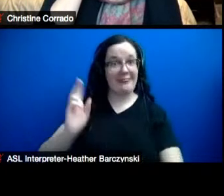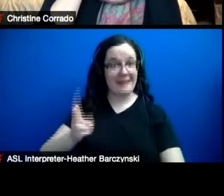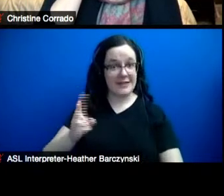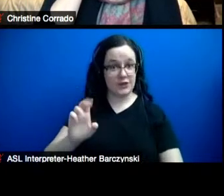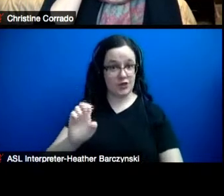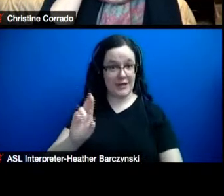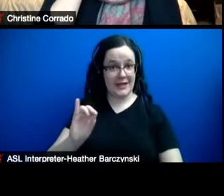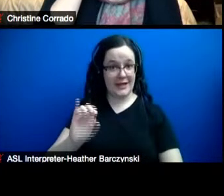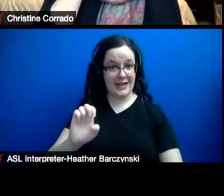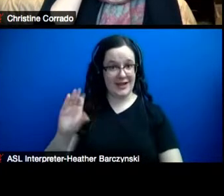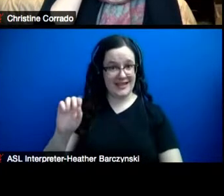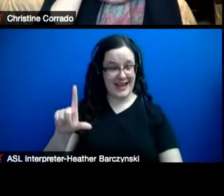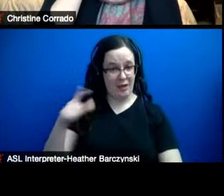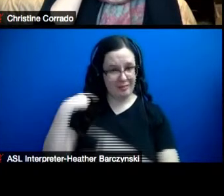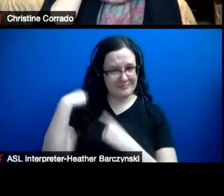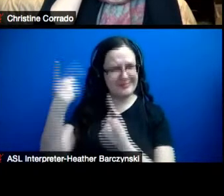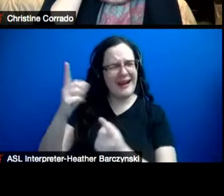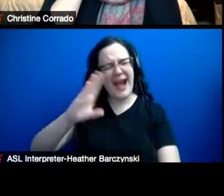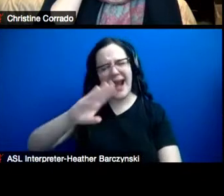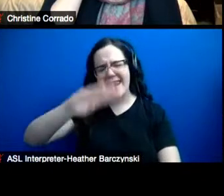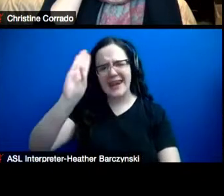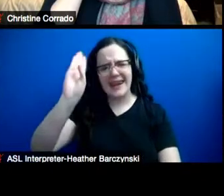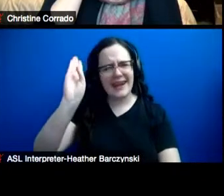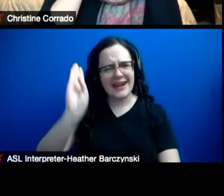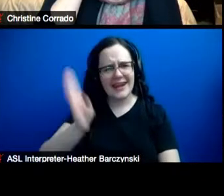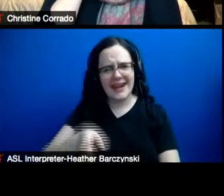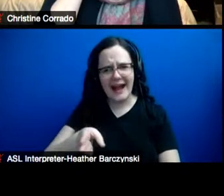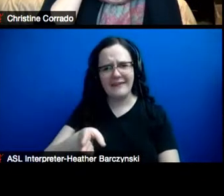been a